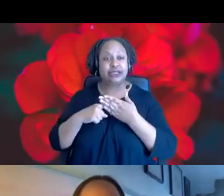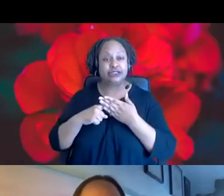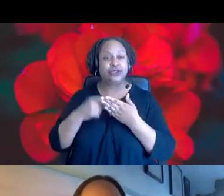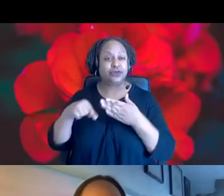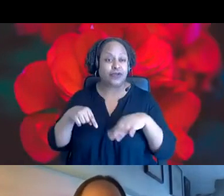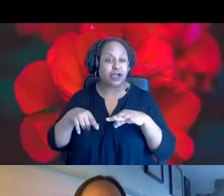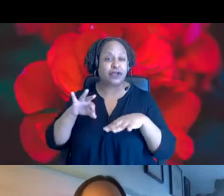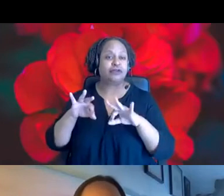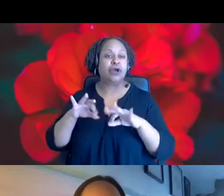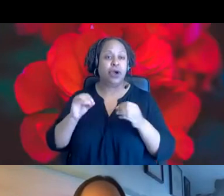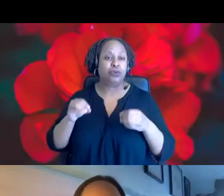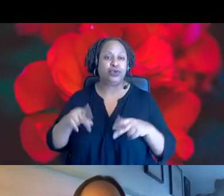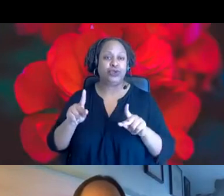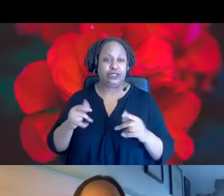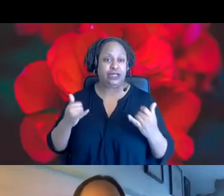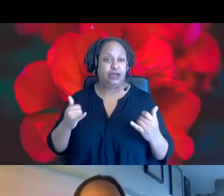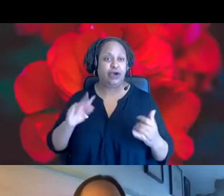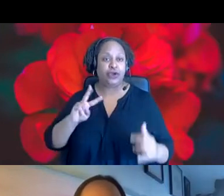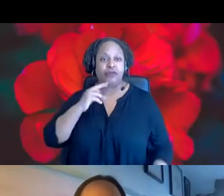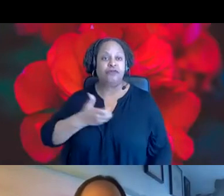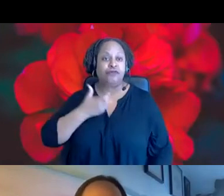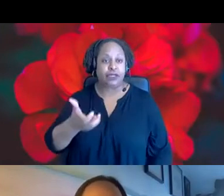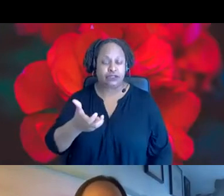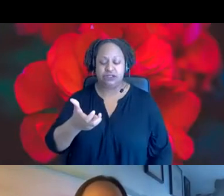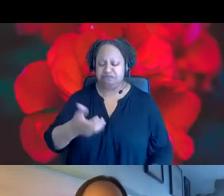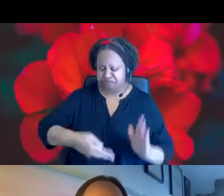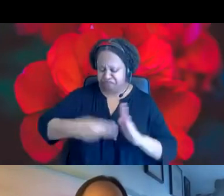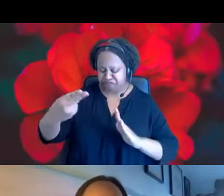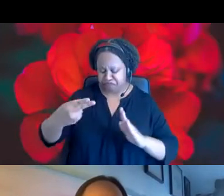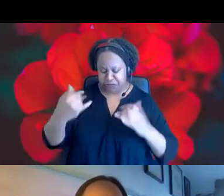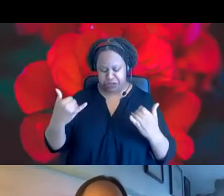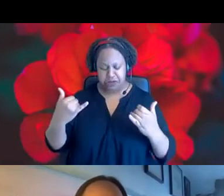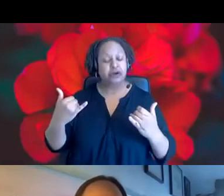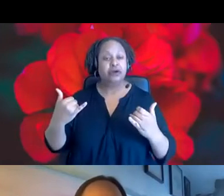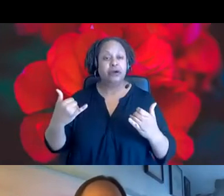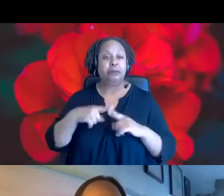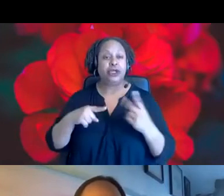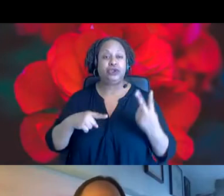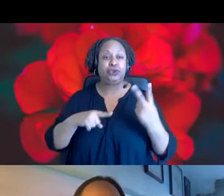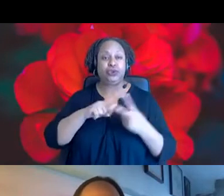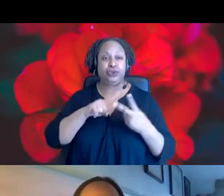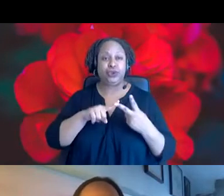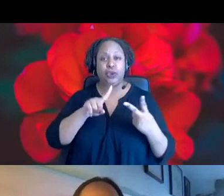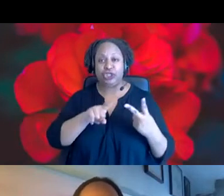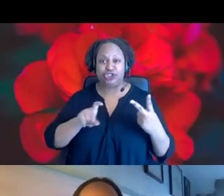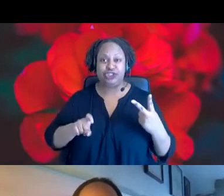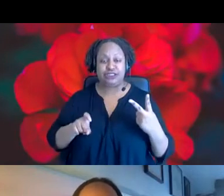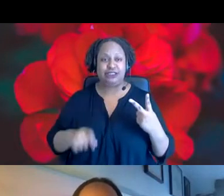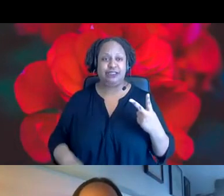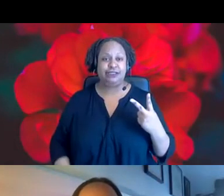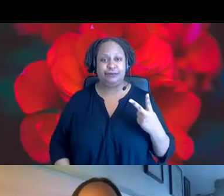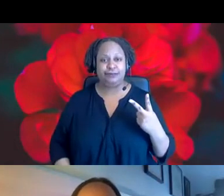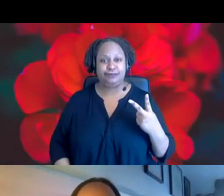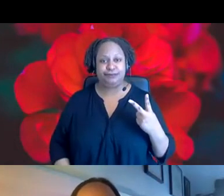your voice now, you can be authentic and have your voice. And I guess the two questions I sort of want to pin together here